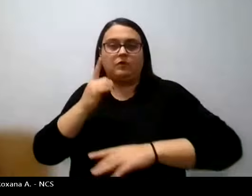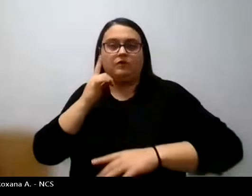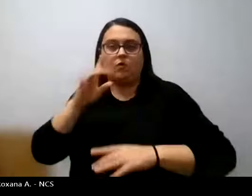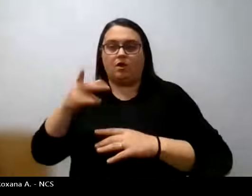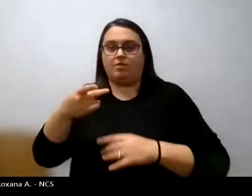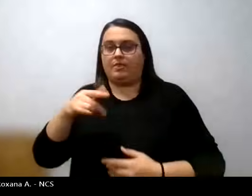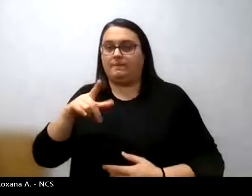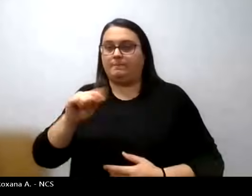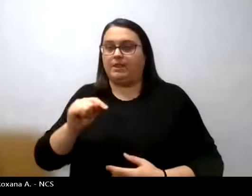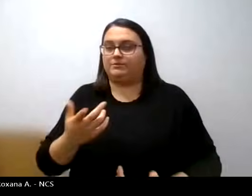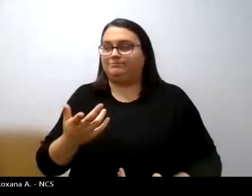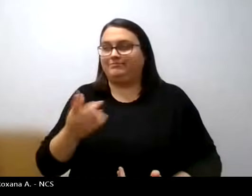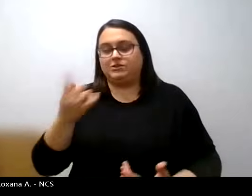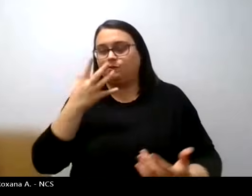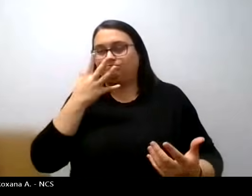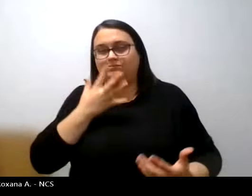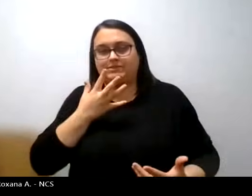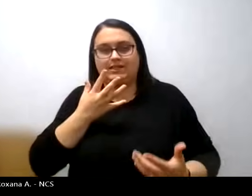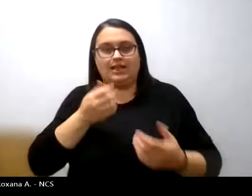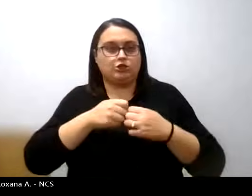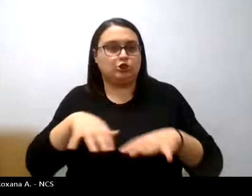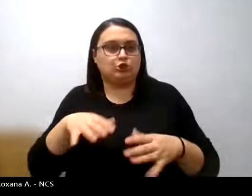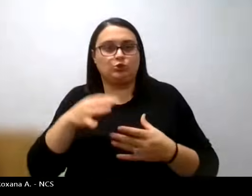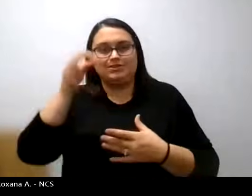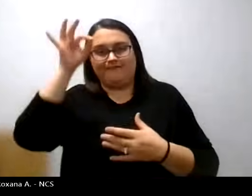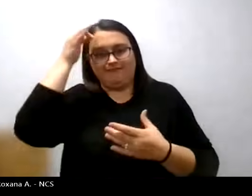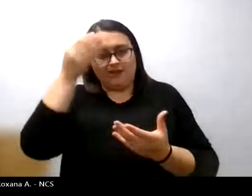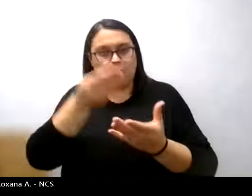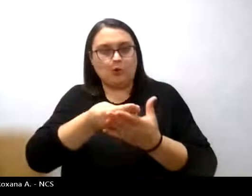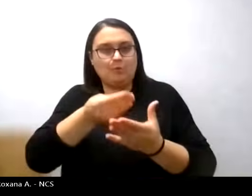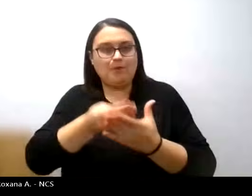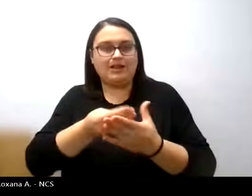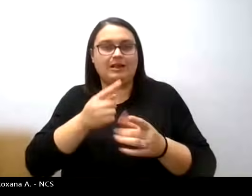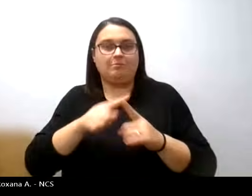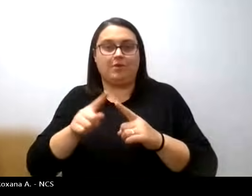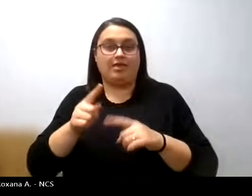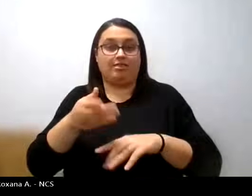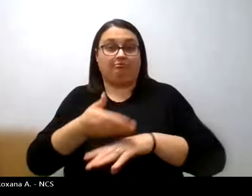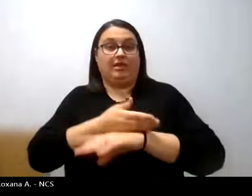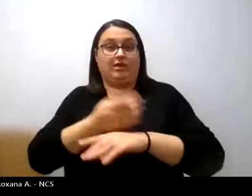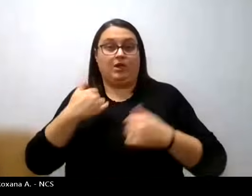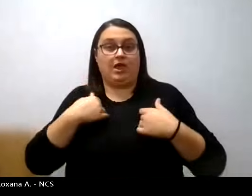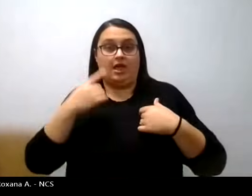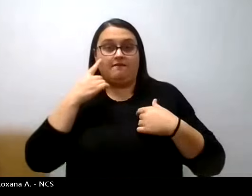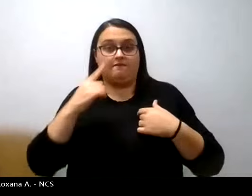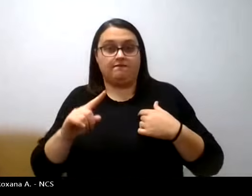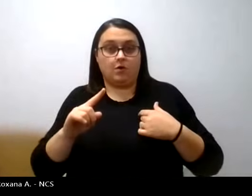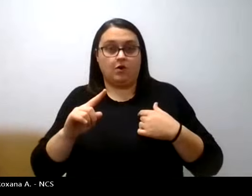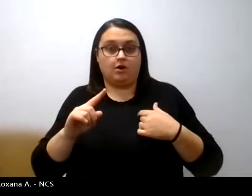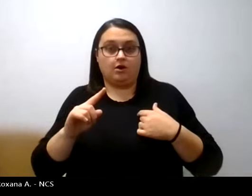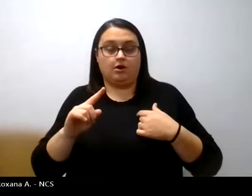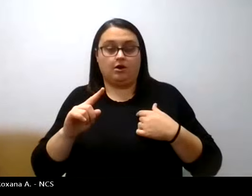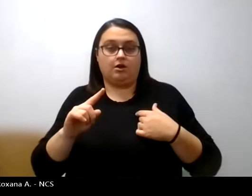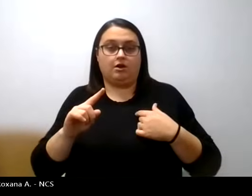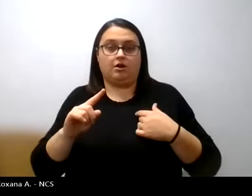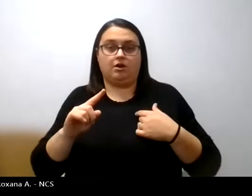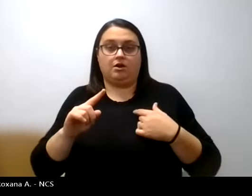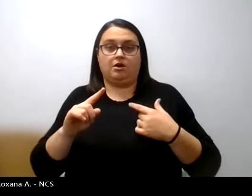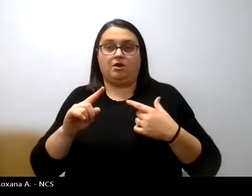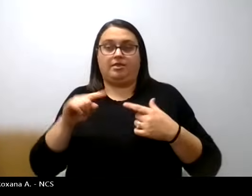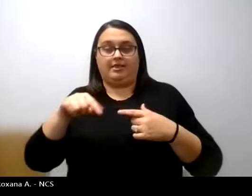It is always disheartening to lose federal funding, but the upgrades that we have for the facility have been planned. They have been built into the rate